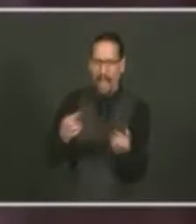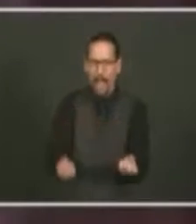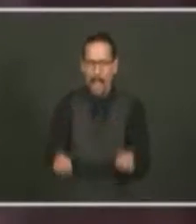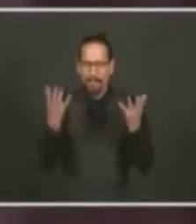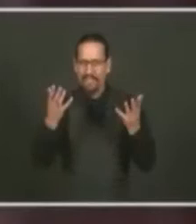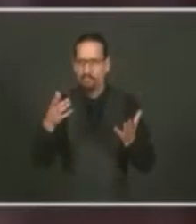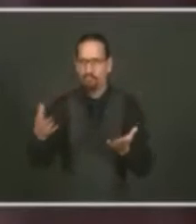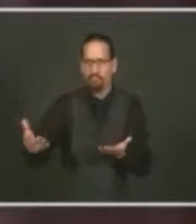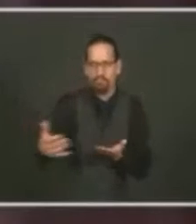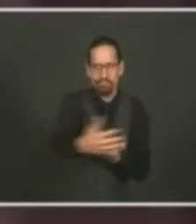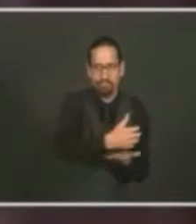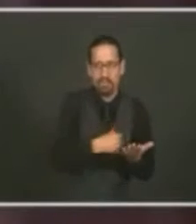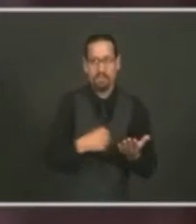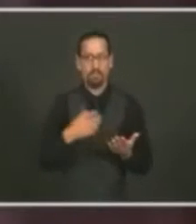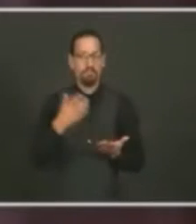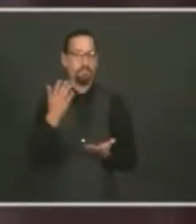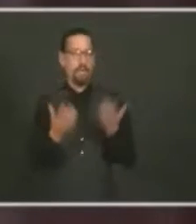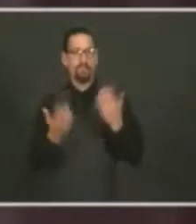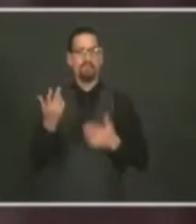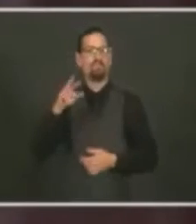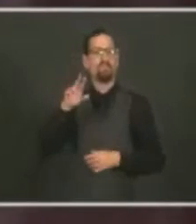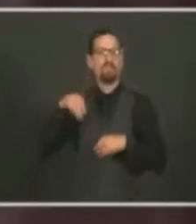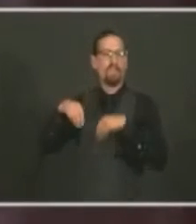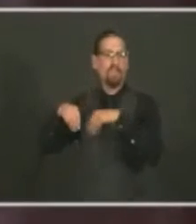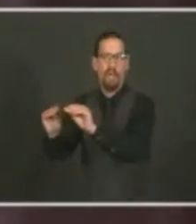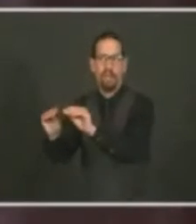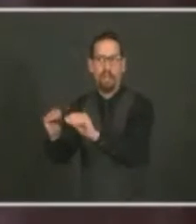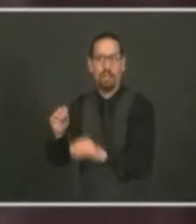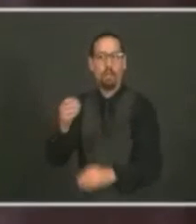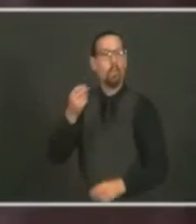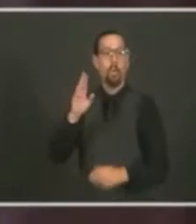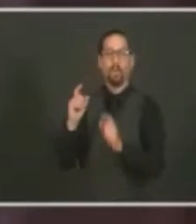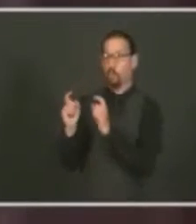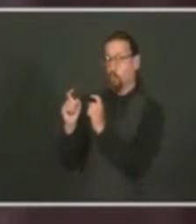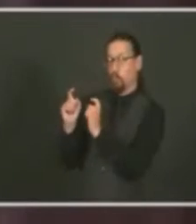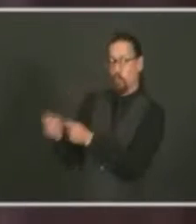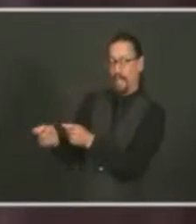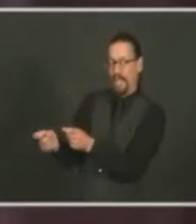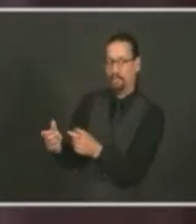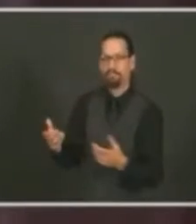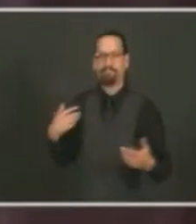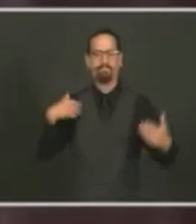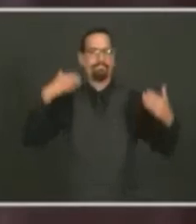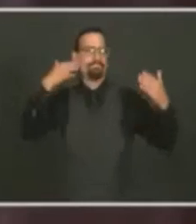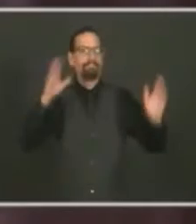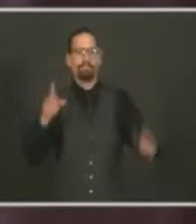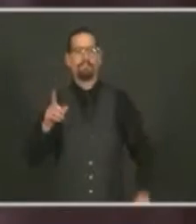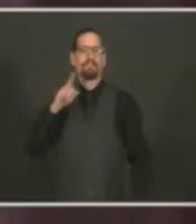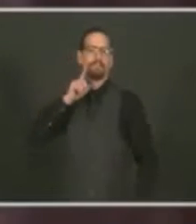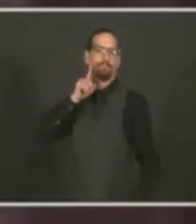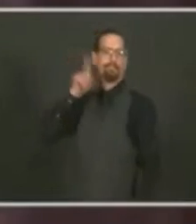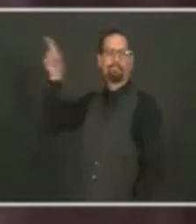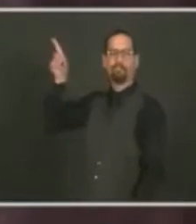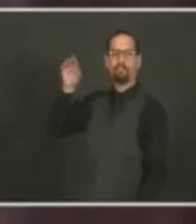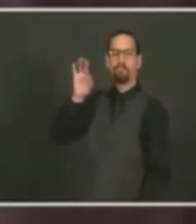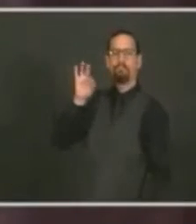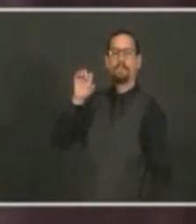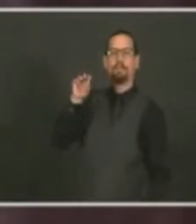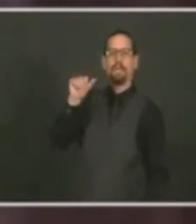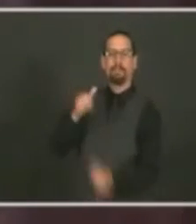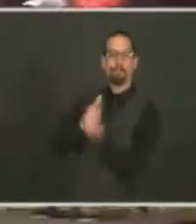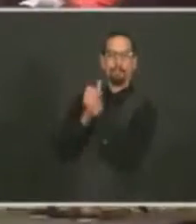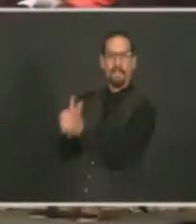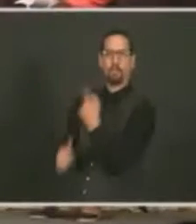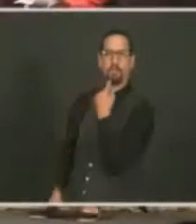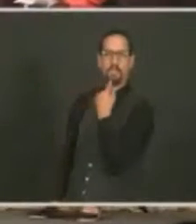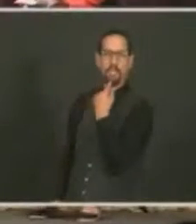or donated to other community partners will be donated. But the federal guidance around the specifics on that is still being developed